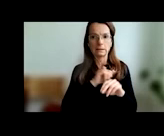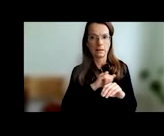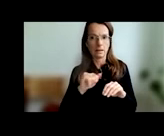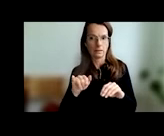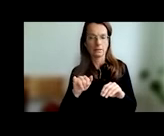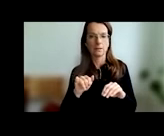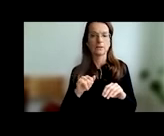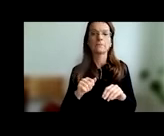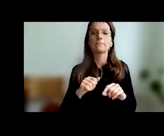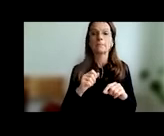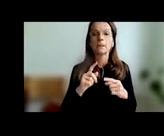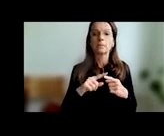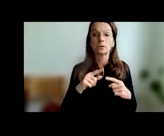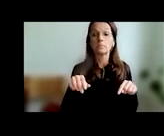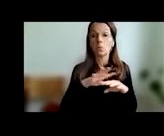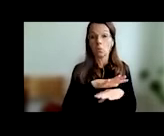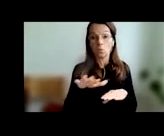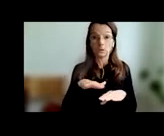5 to 10 year period.